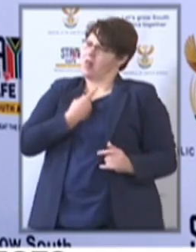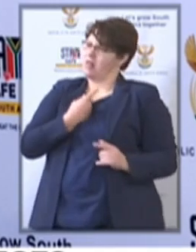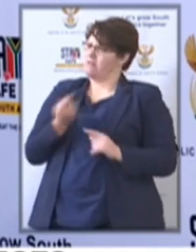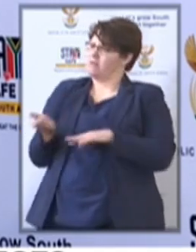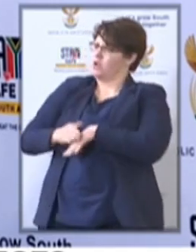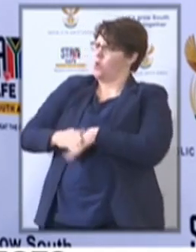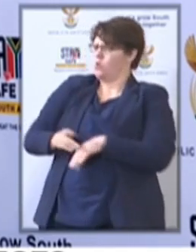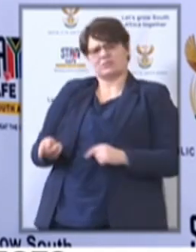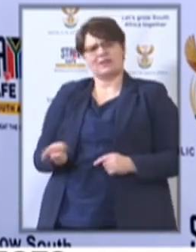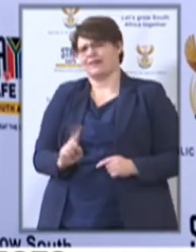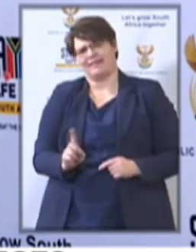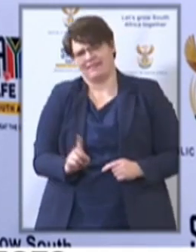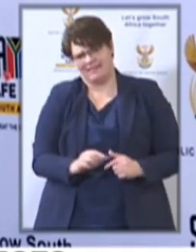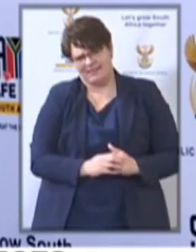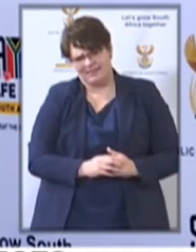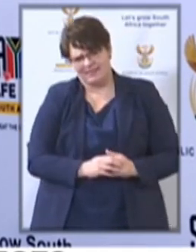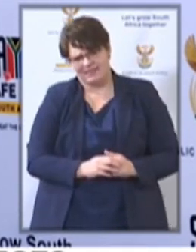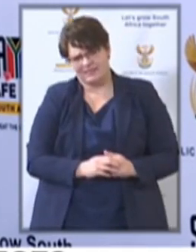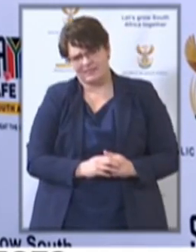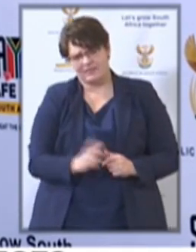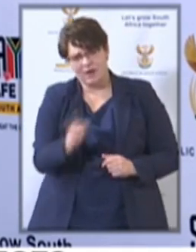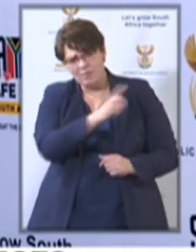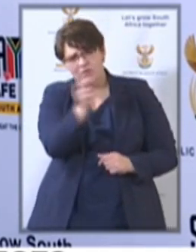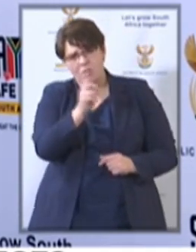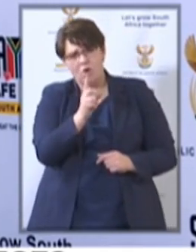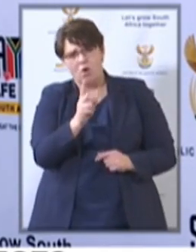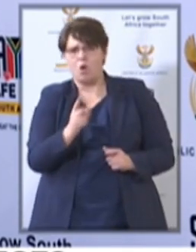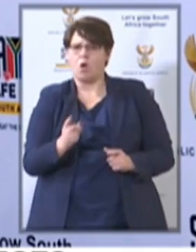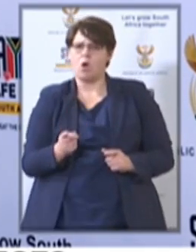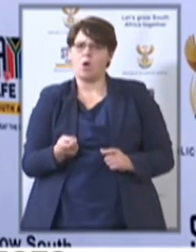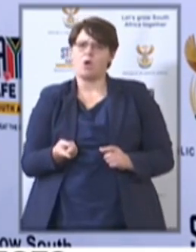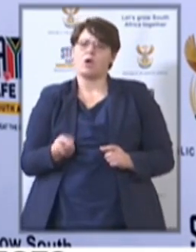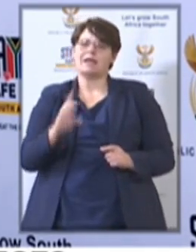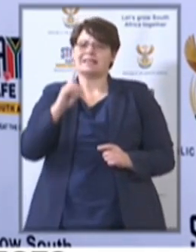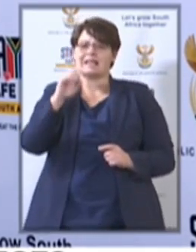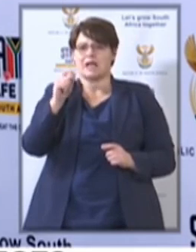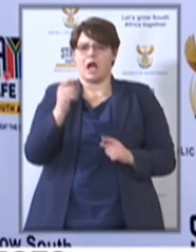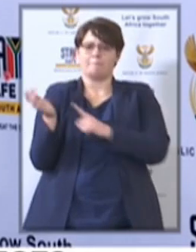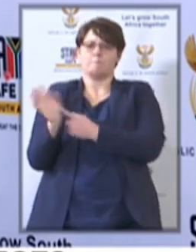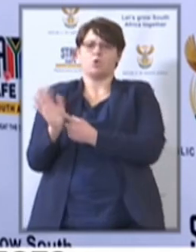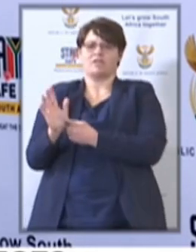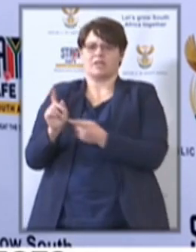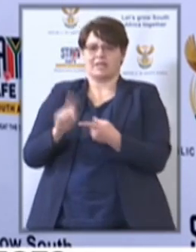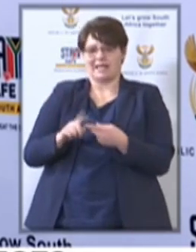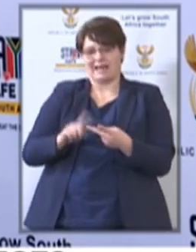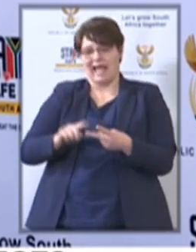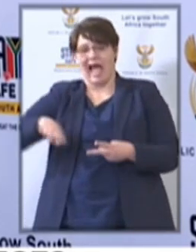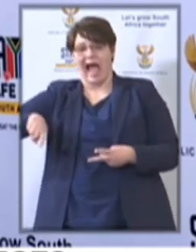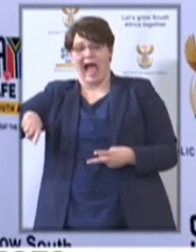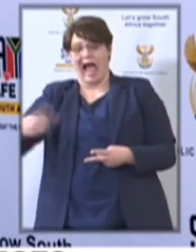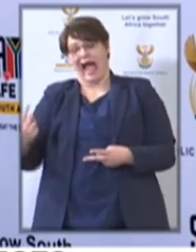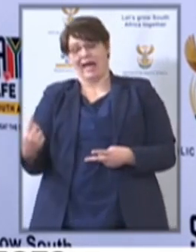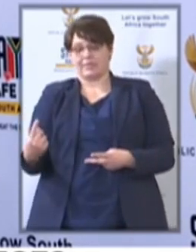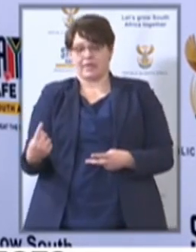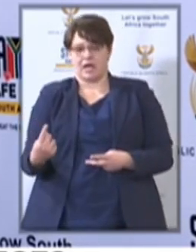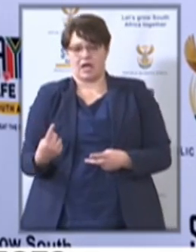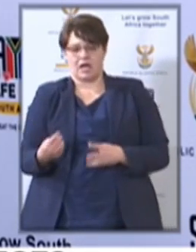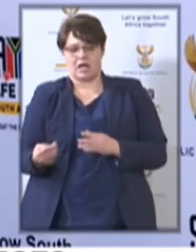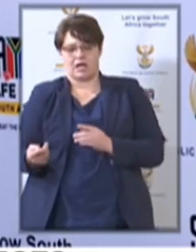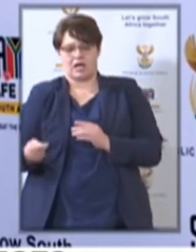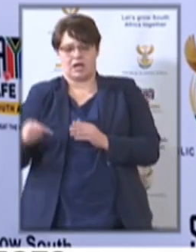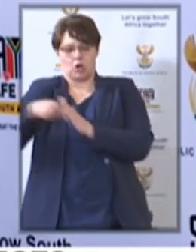Everyone should know the more you spend your data bundles on movies and other undesirable